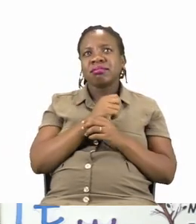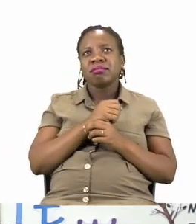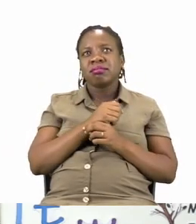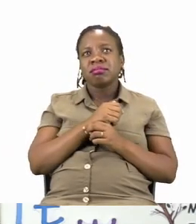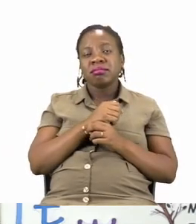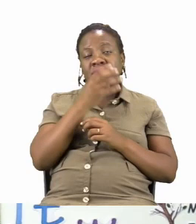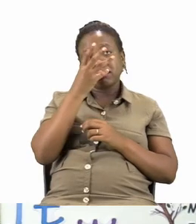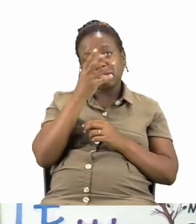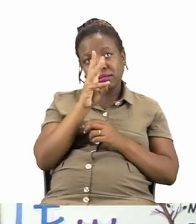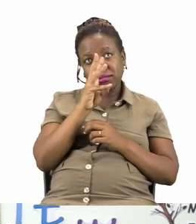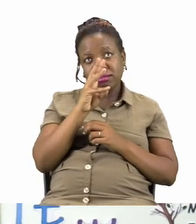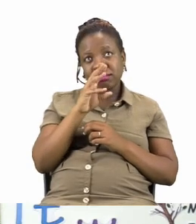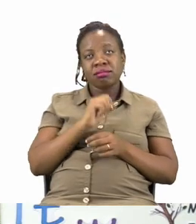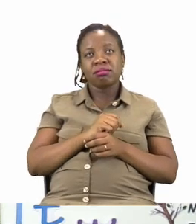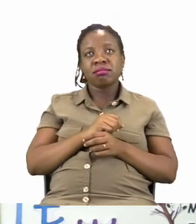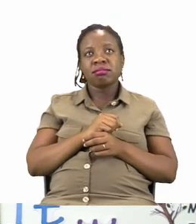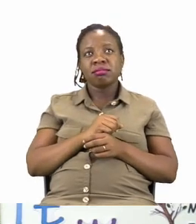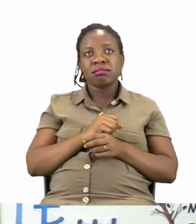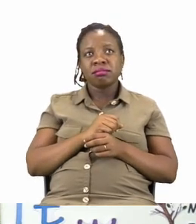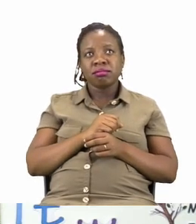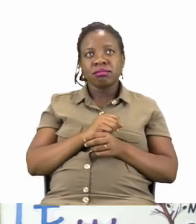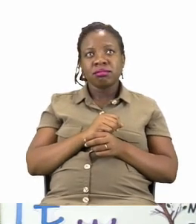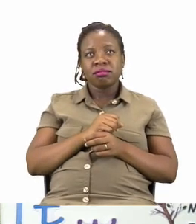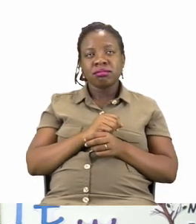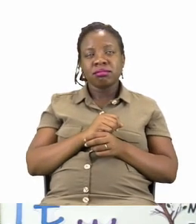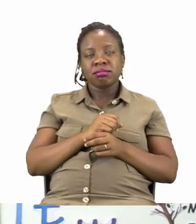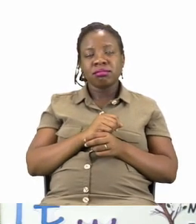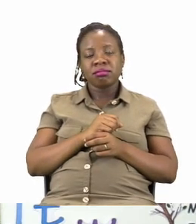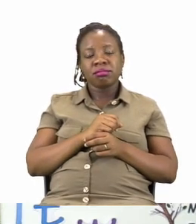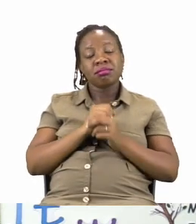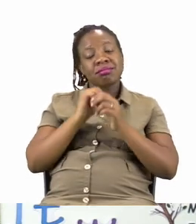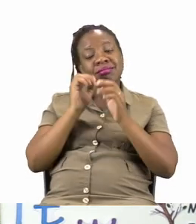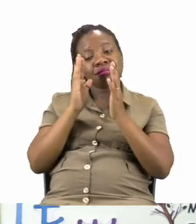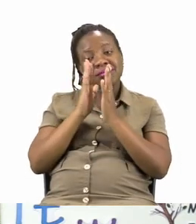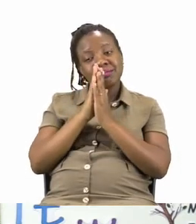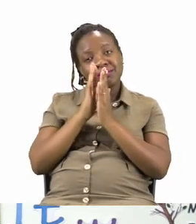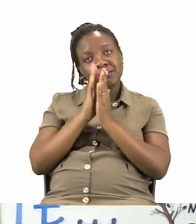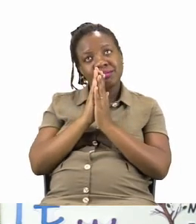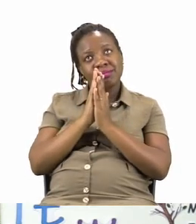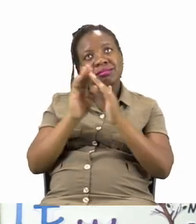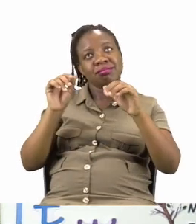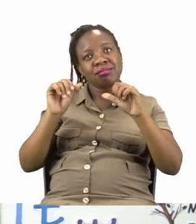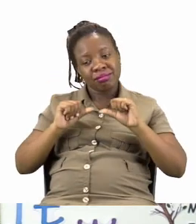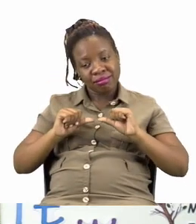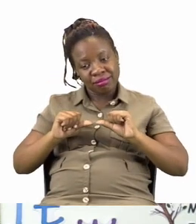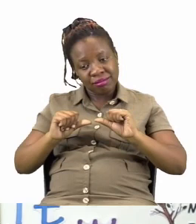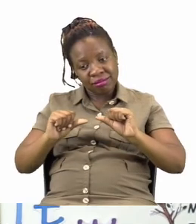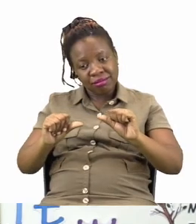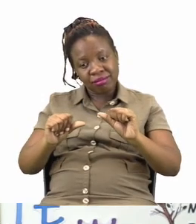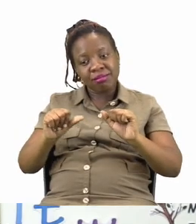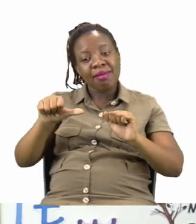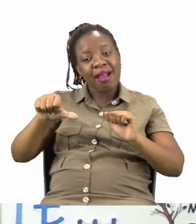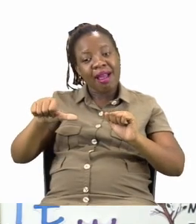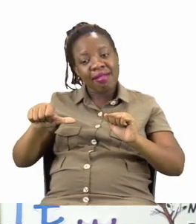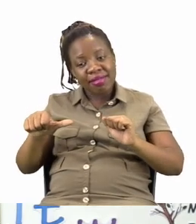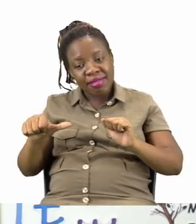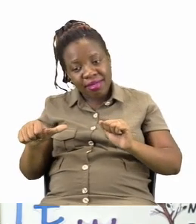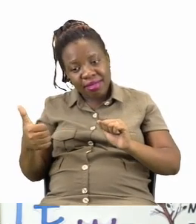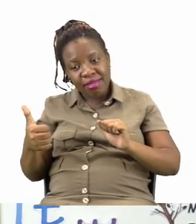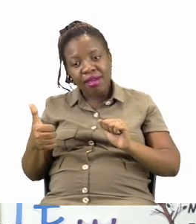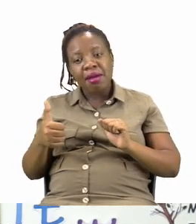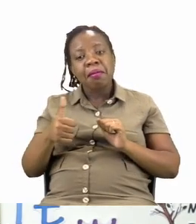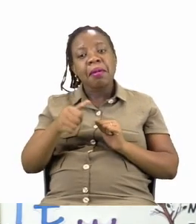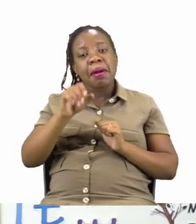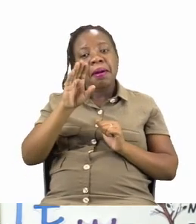of this shape. Now you have to go ahead and count all the shapes or squares in the